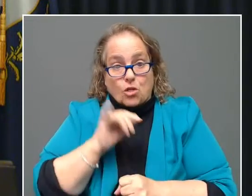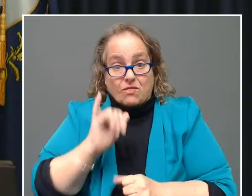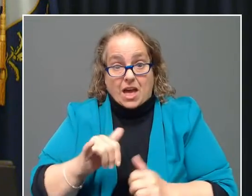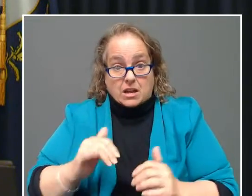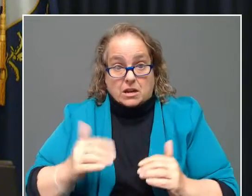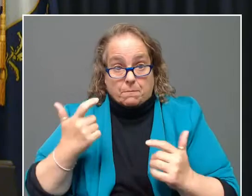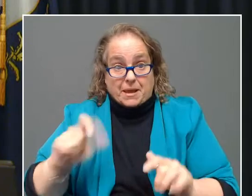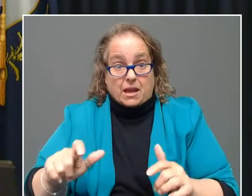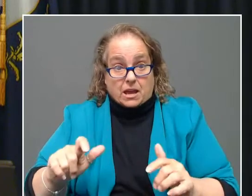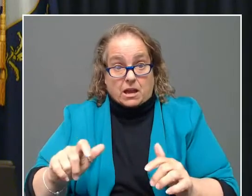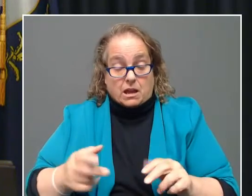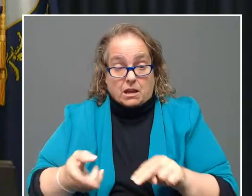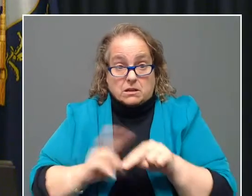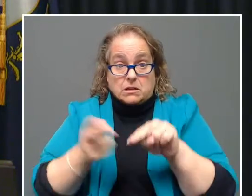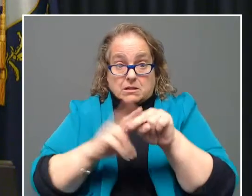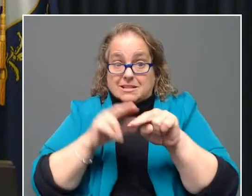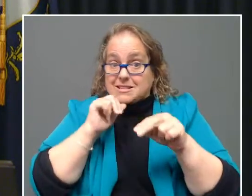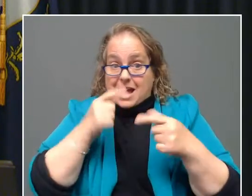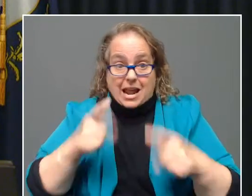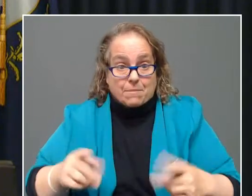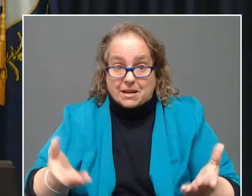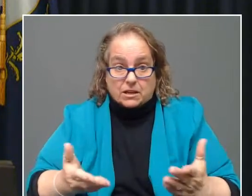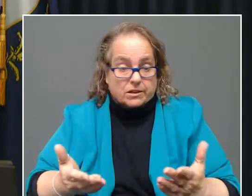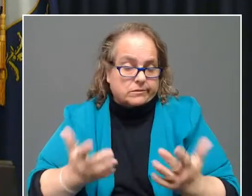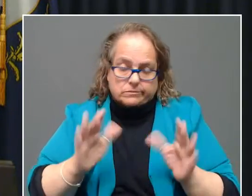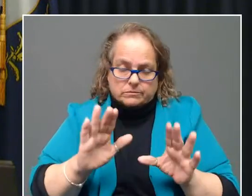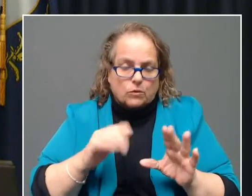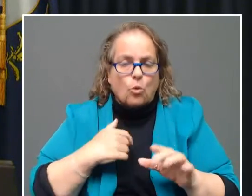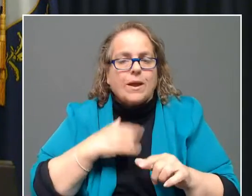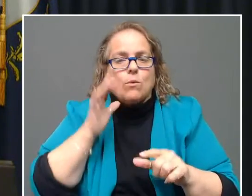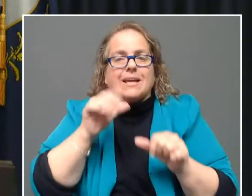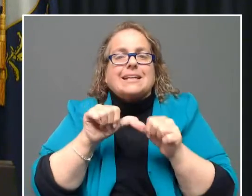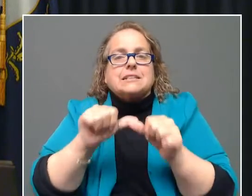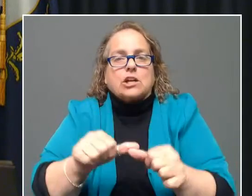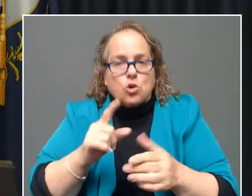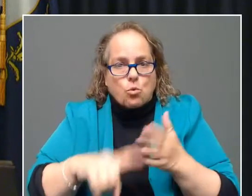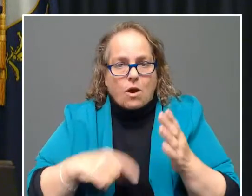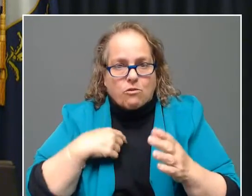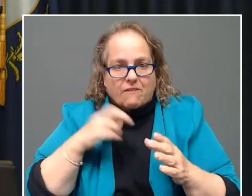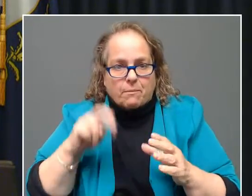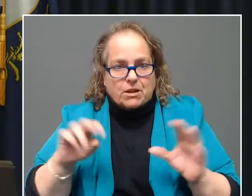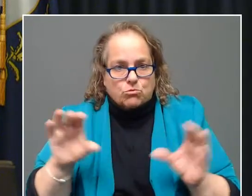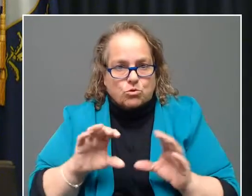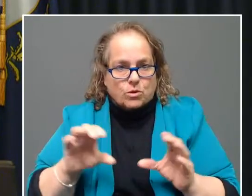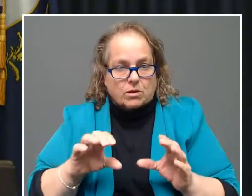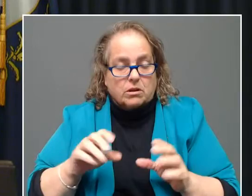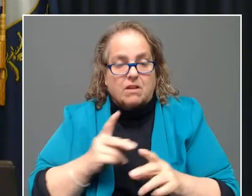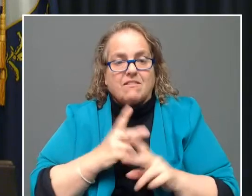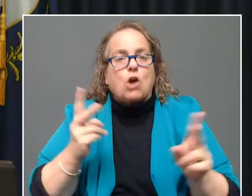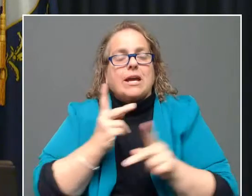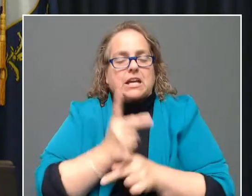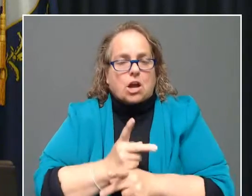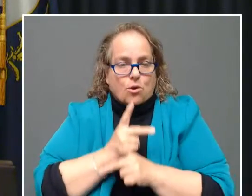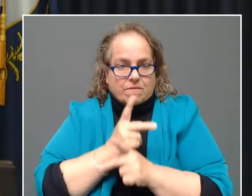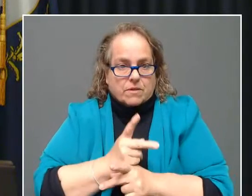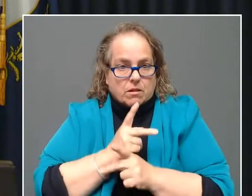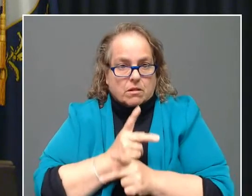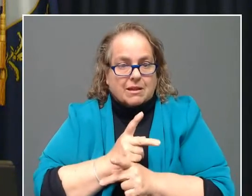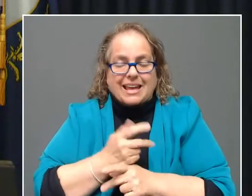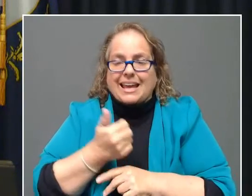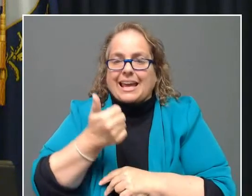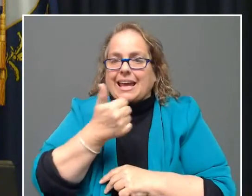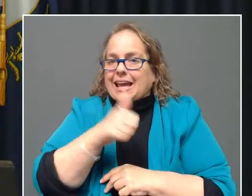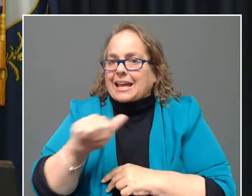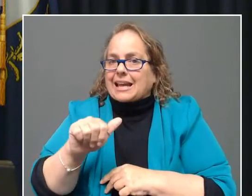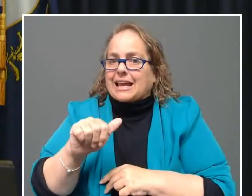Well, it's what we've been doing. I think we have already been being very careful. Any restrictions